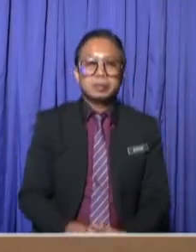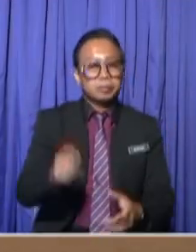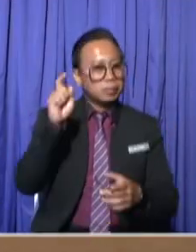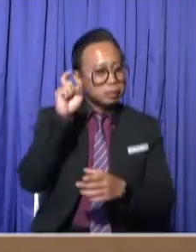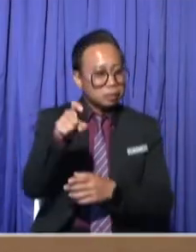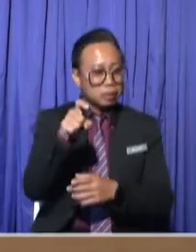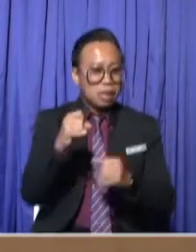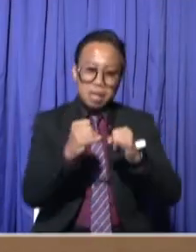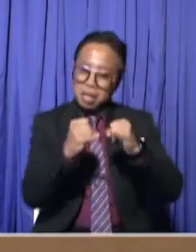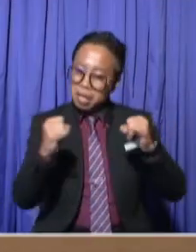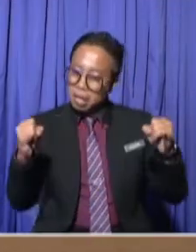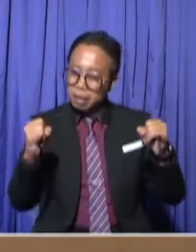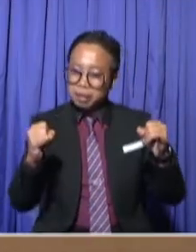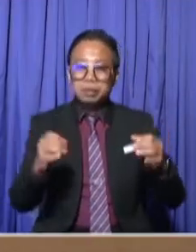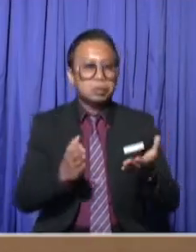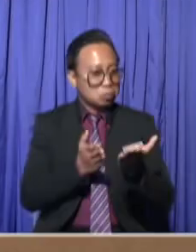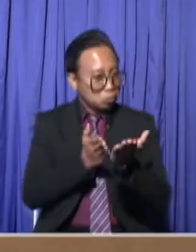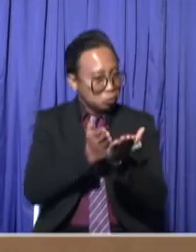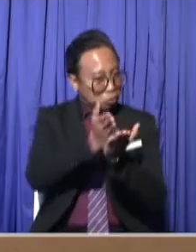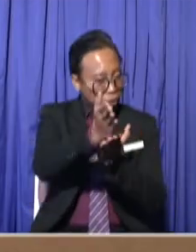the line drawn is straight.